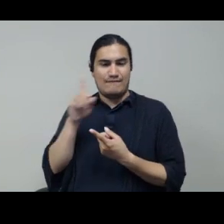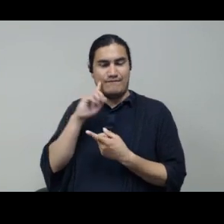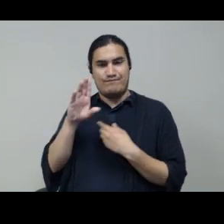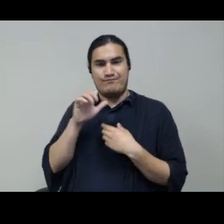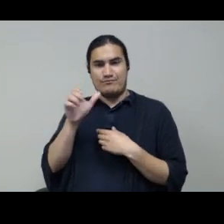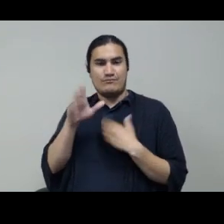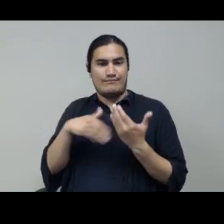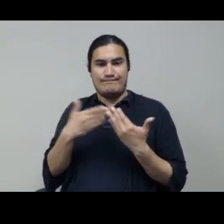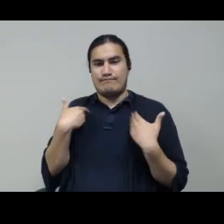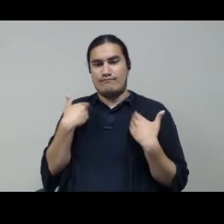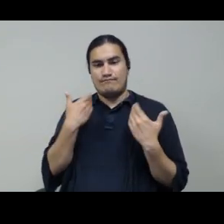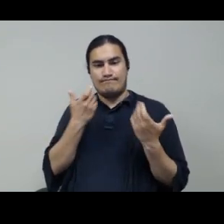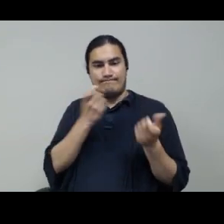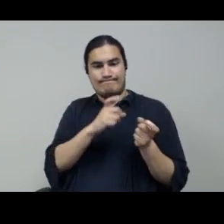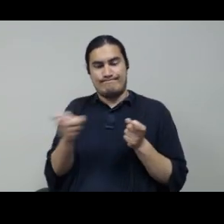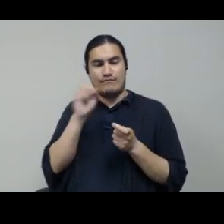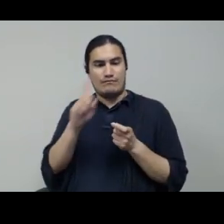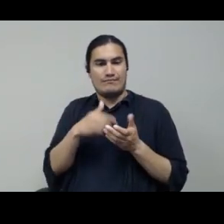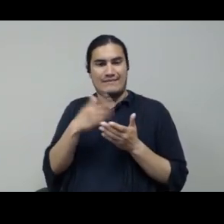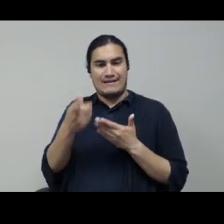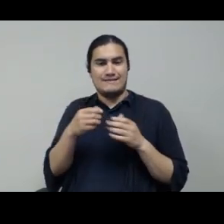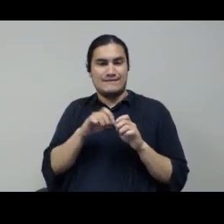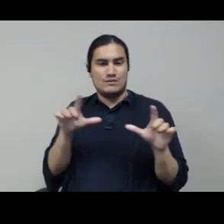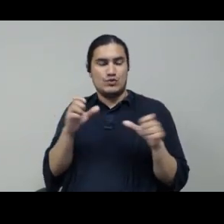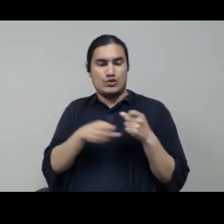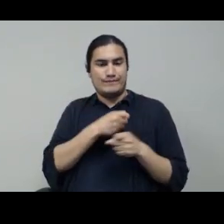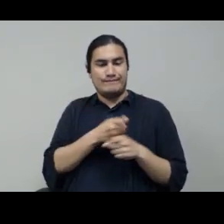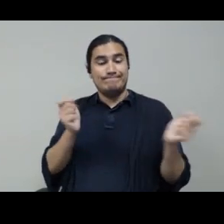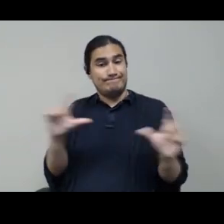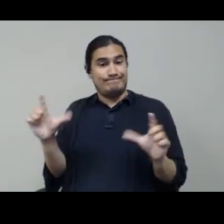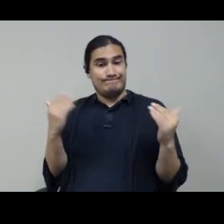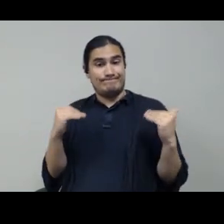year. Next slide, please.